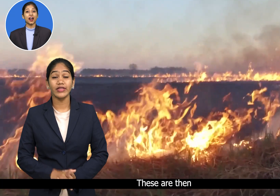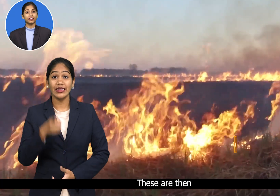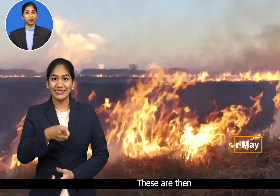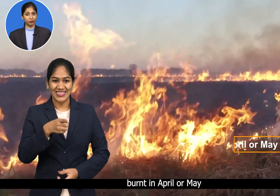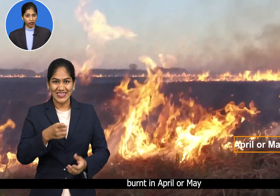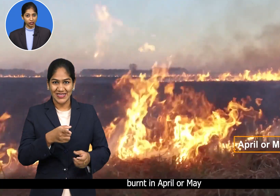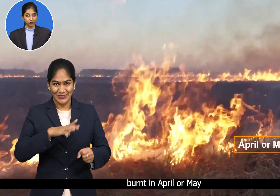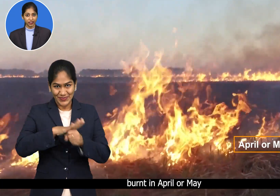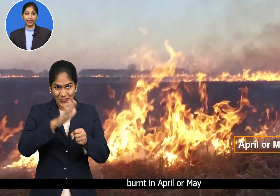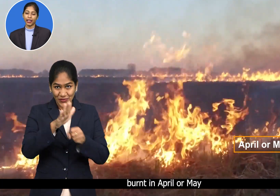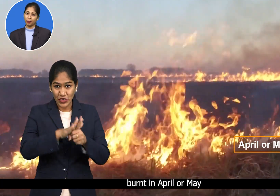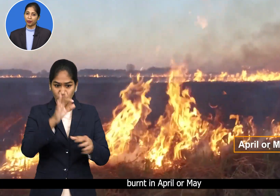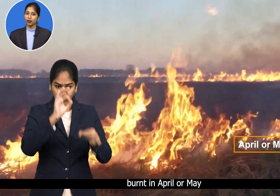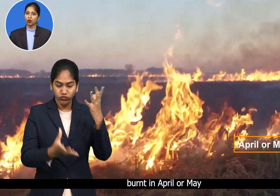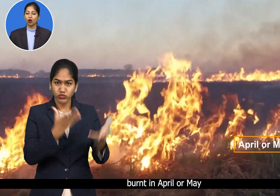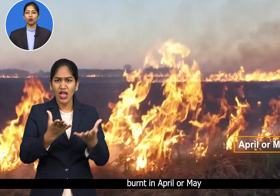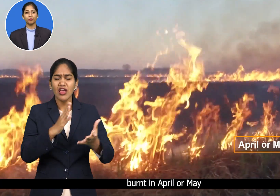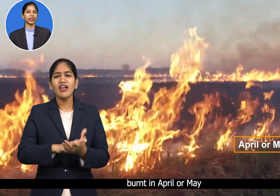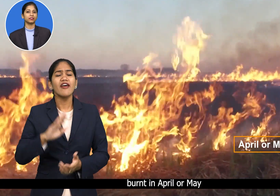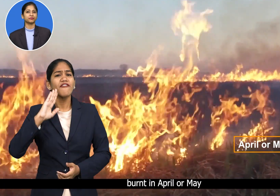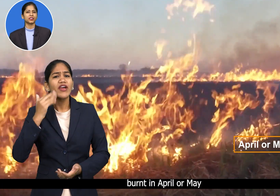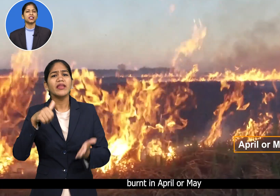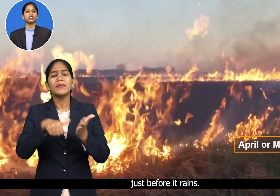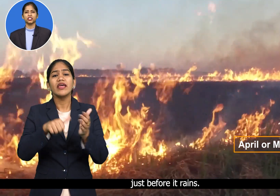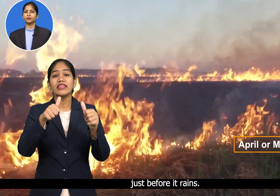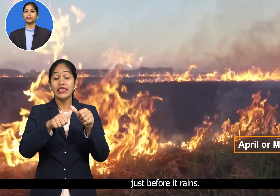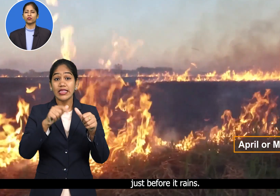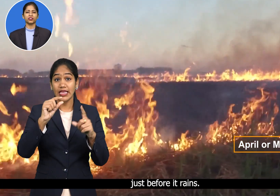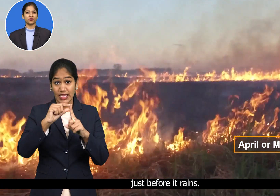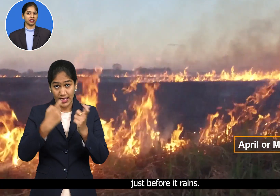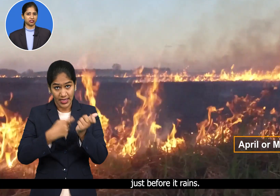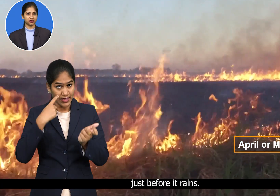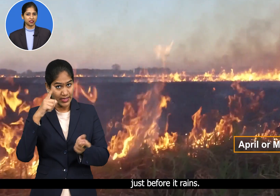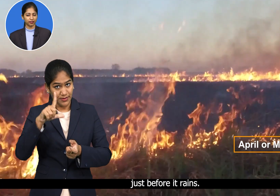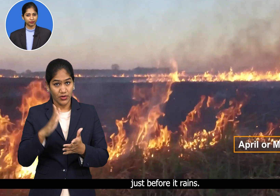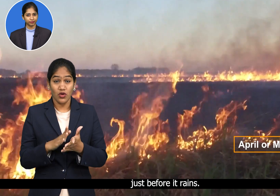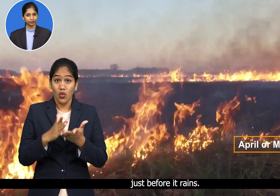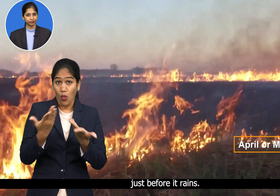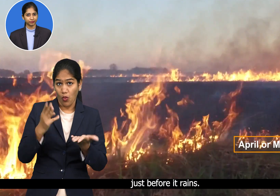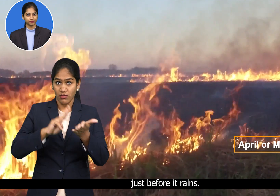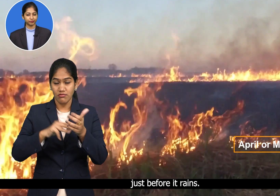These are then burnt in April or May, just before it rains.